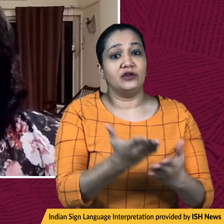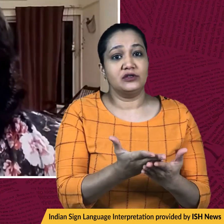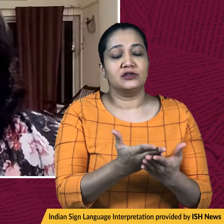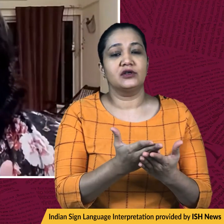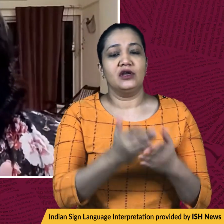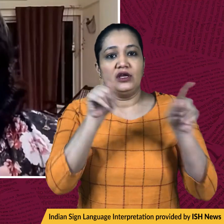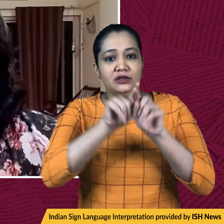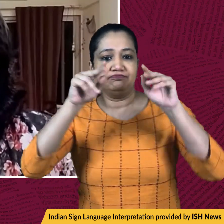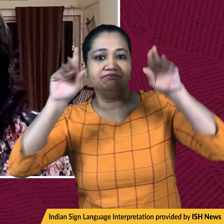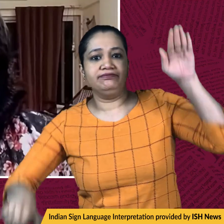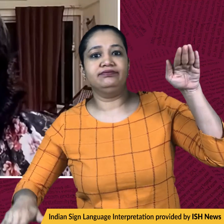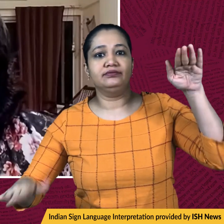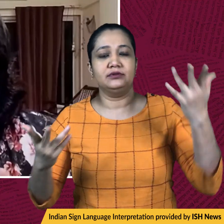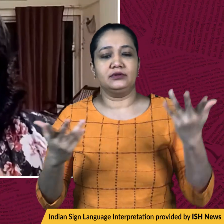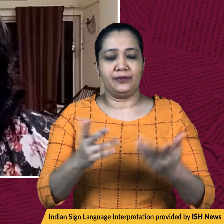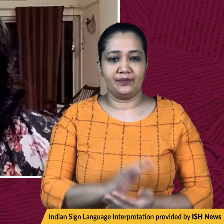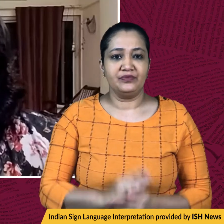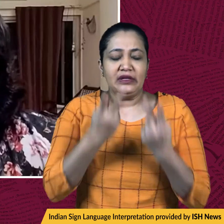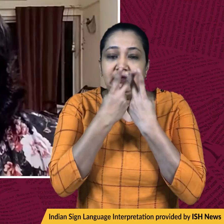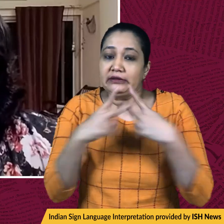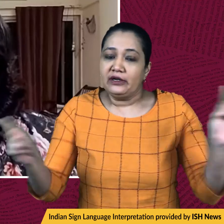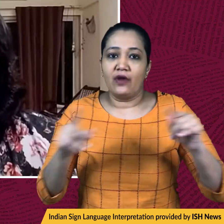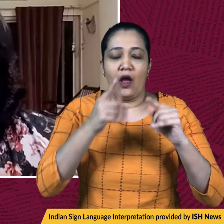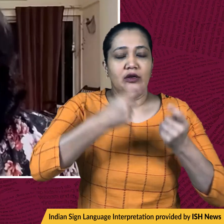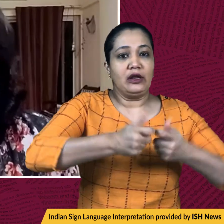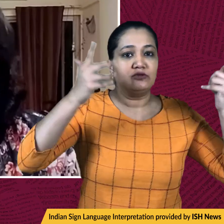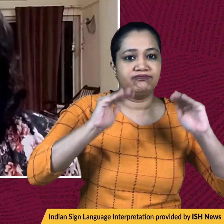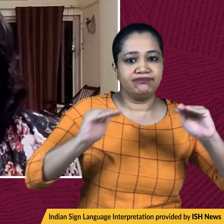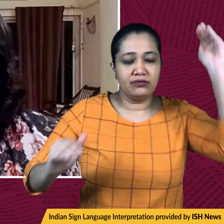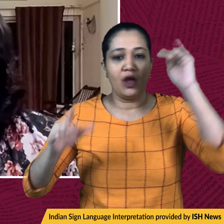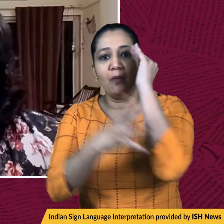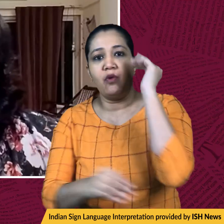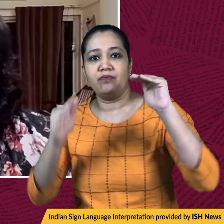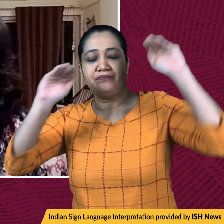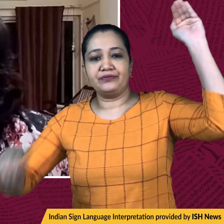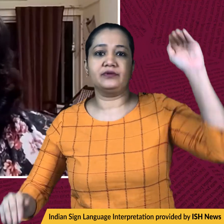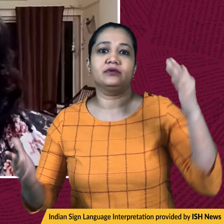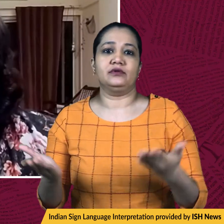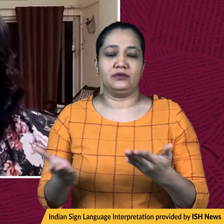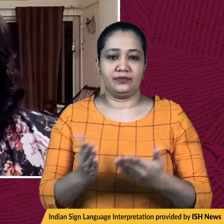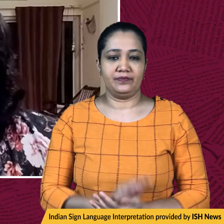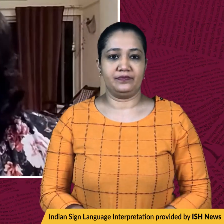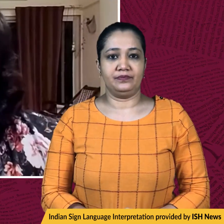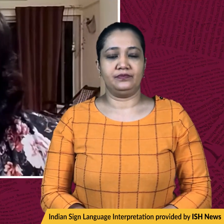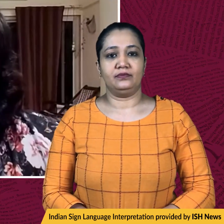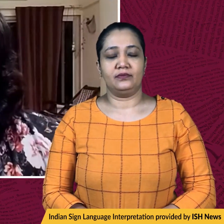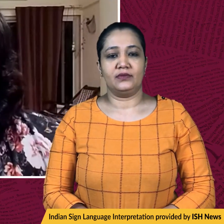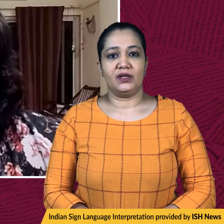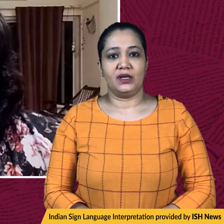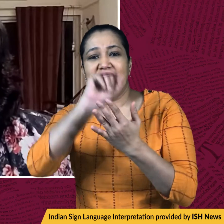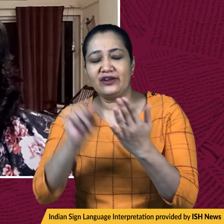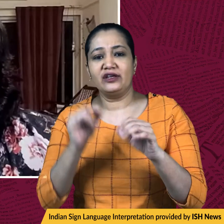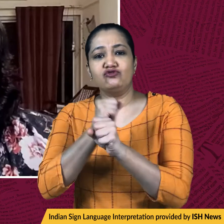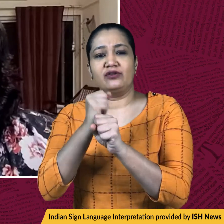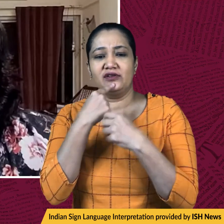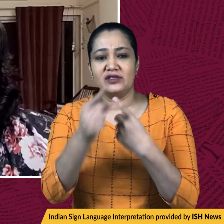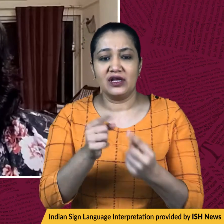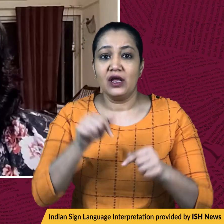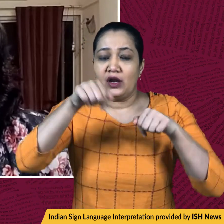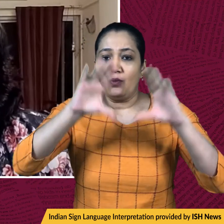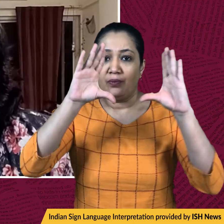Dinesh Sharma ahead of the UP Assembly polls. Now, Rai is an MLA from the Jalalpur constituency. This